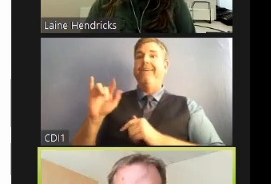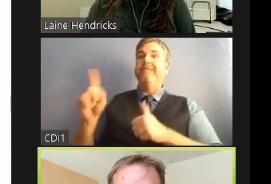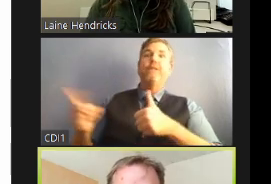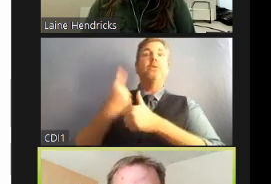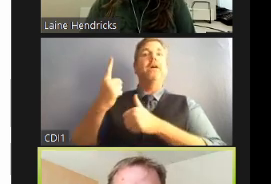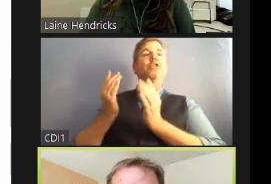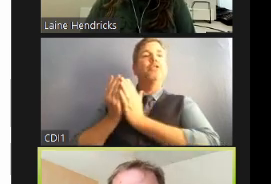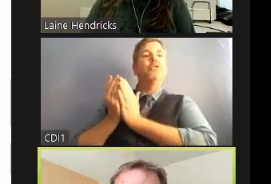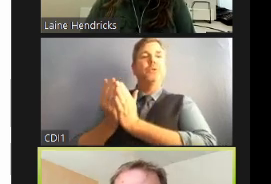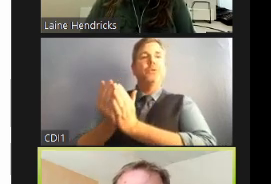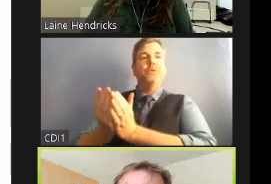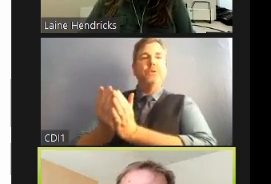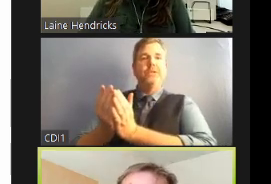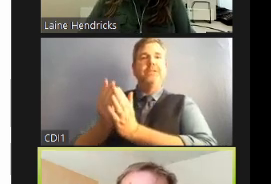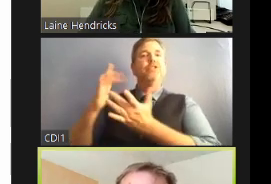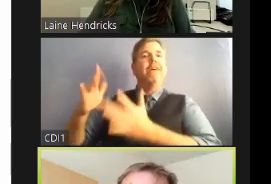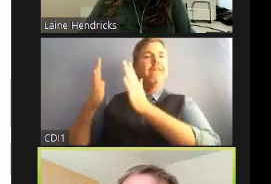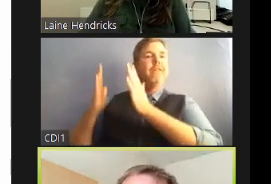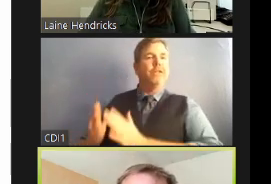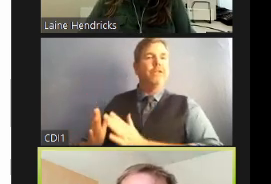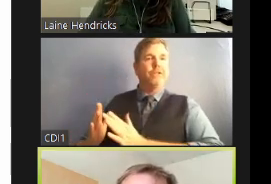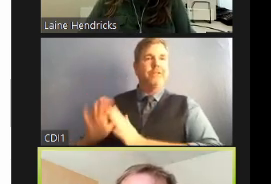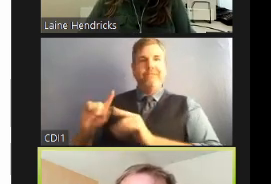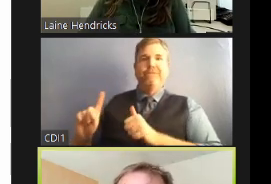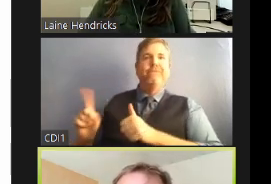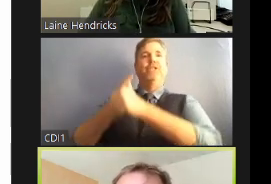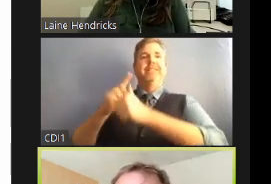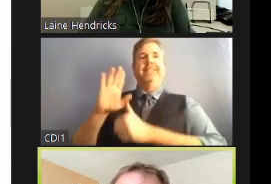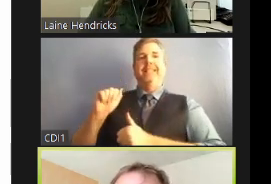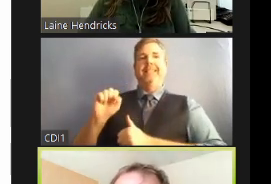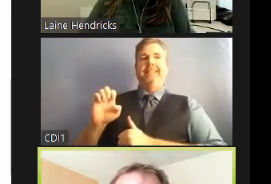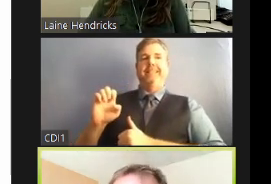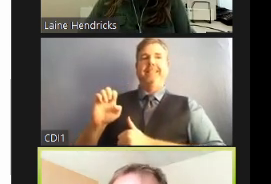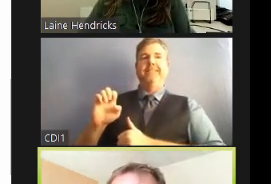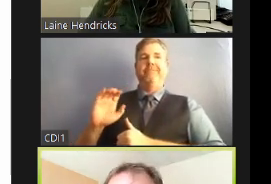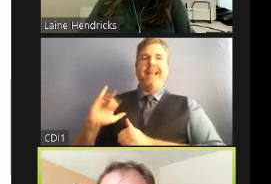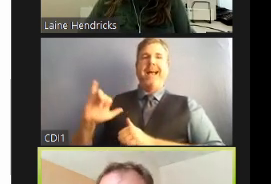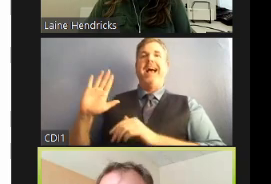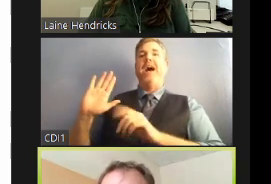also unfortunately our first fatality. And it's been since then we've had